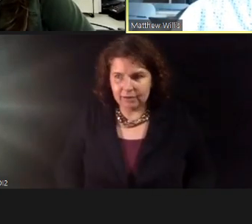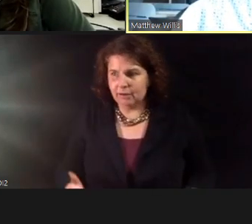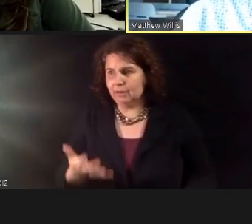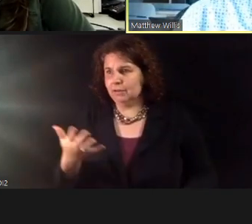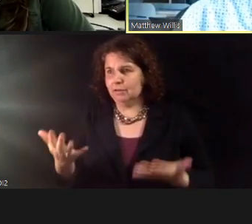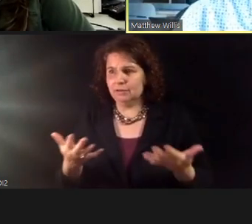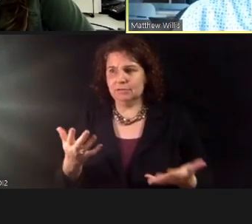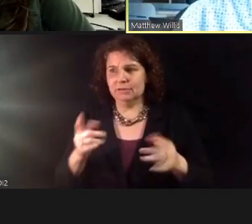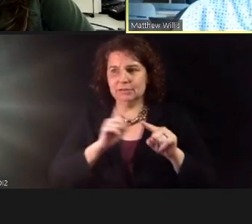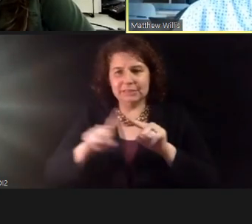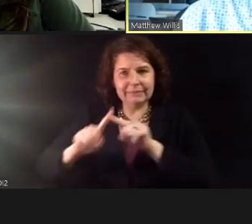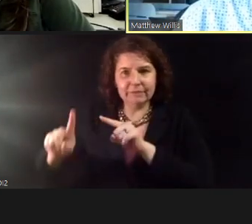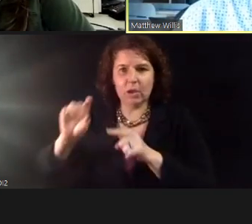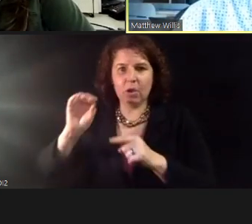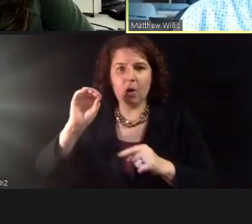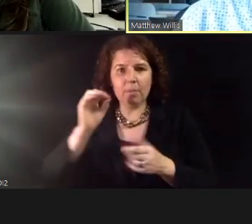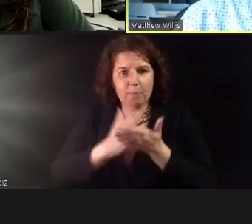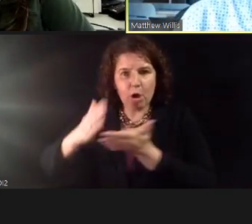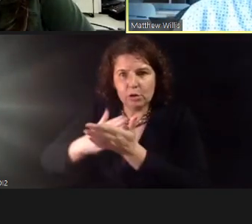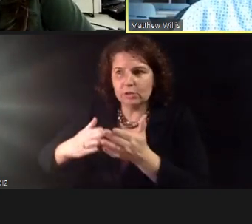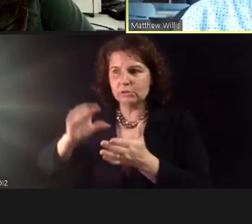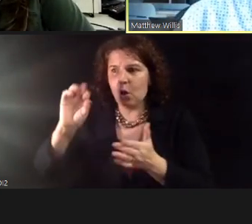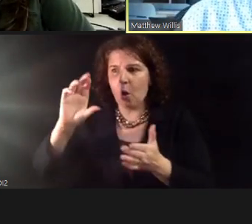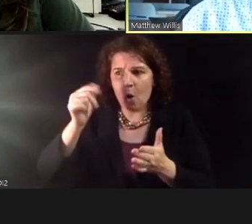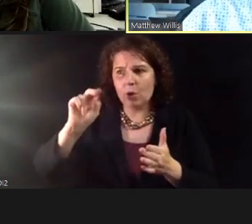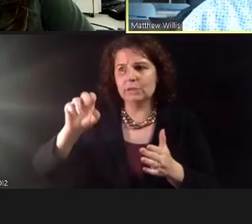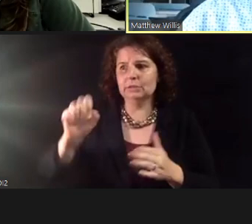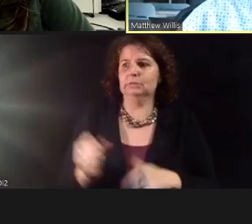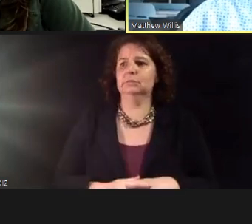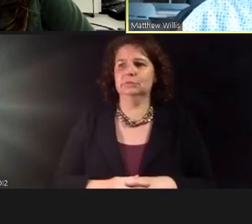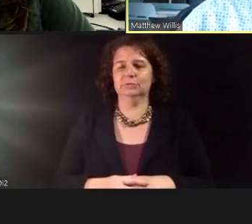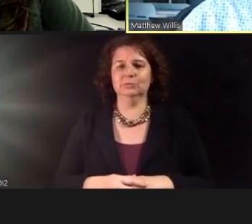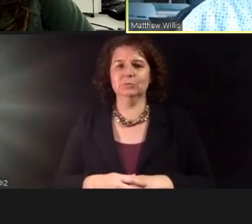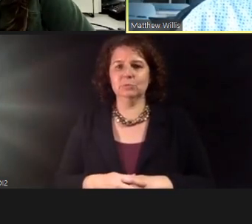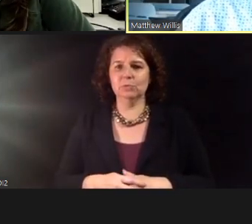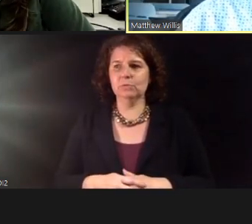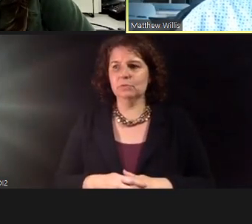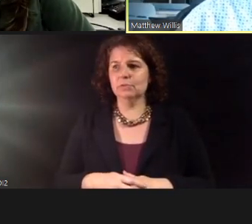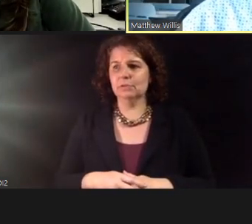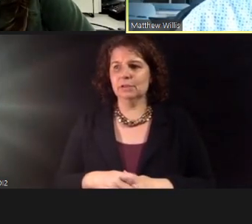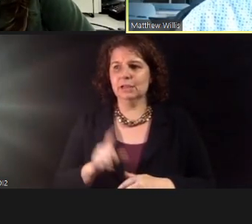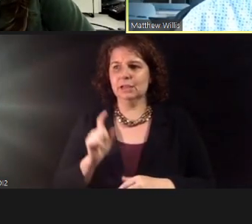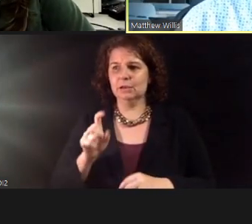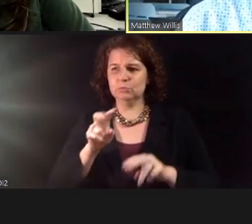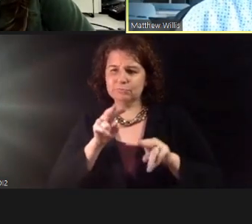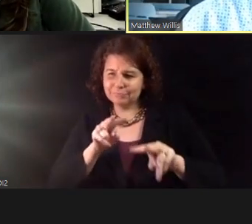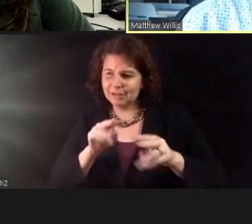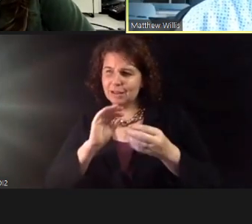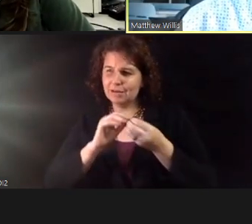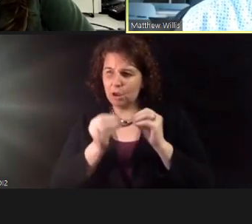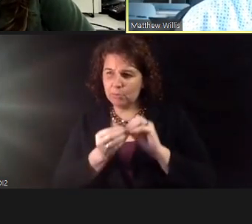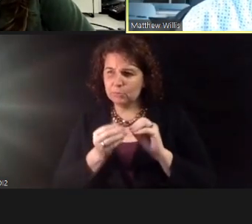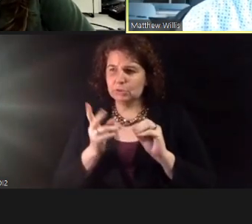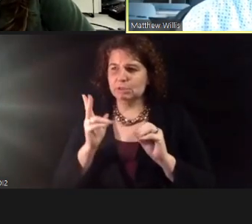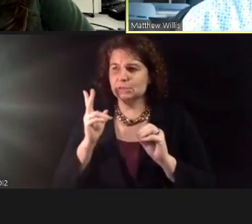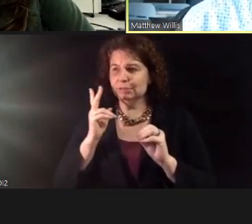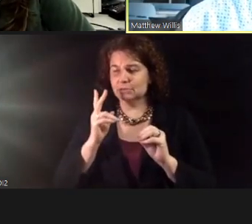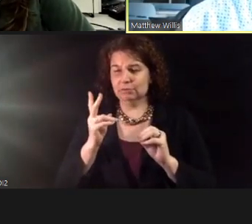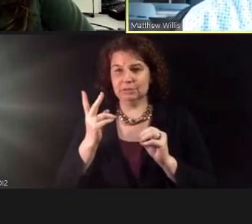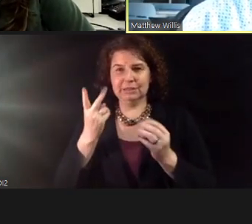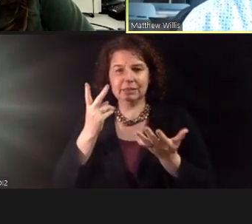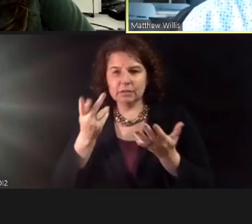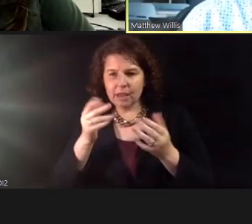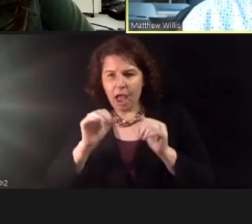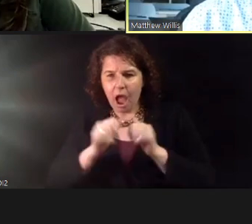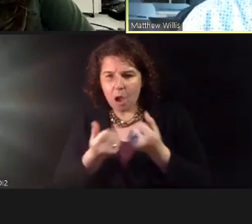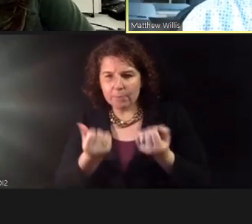What we use that recovered for is for determining infectivity. It's really important for us to